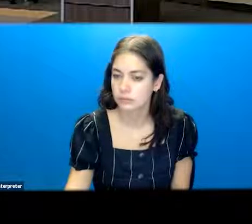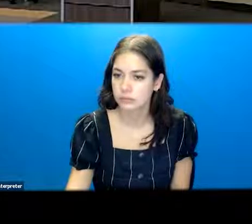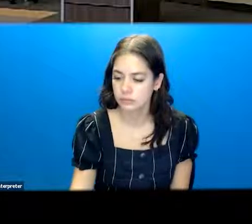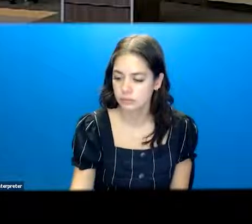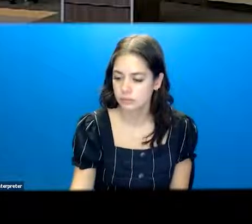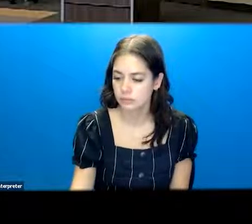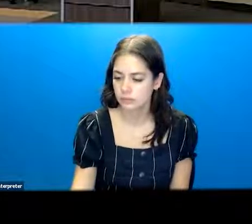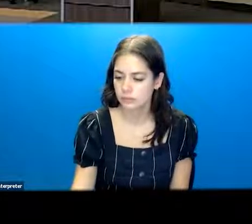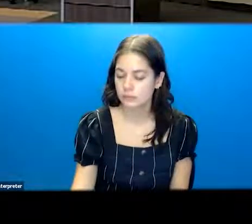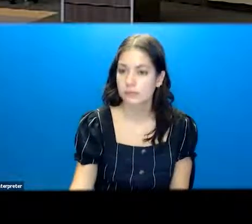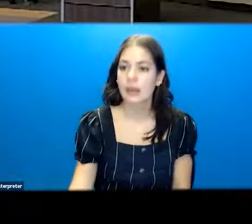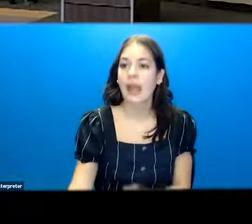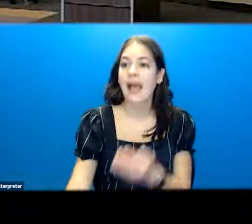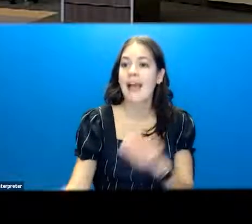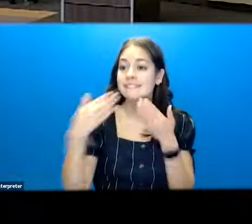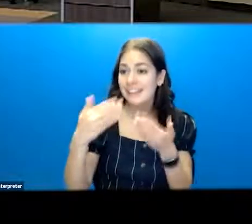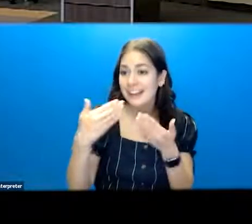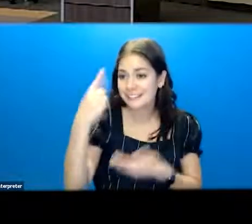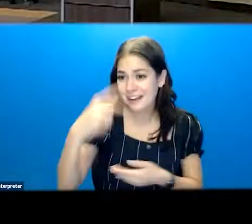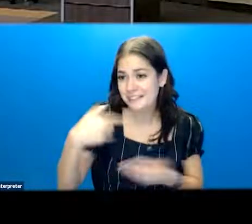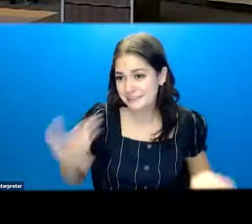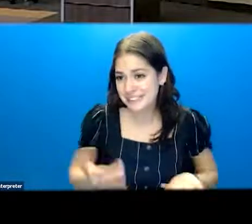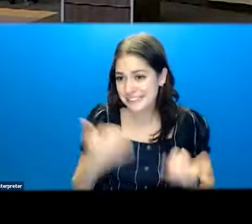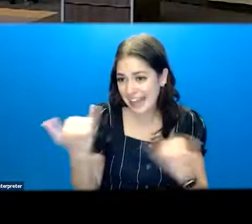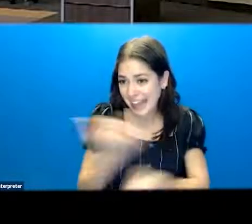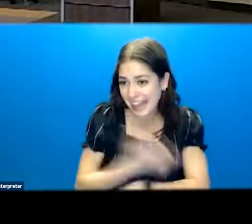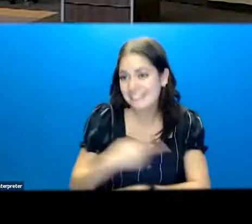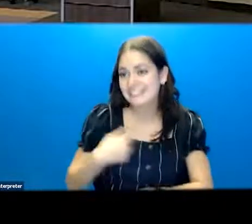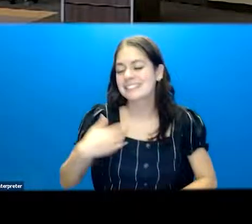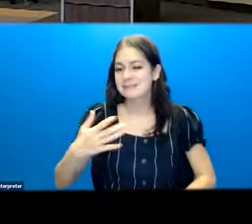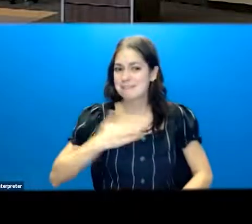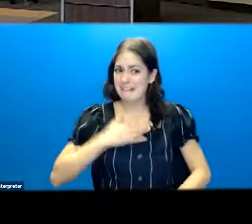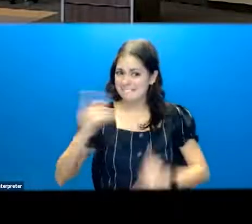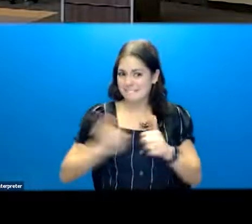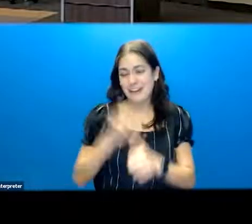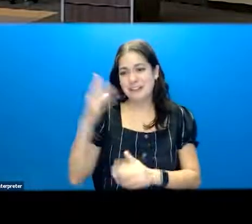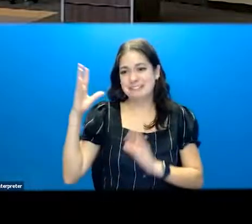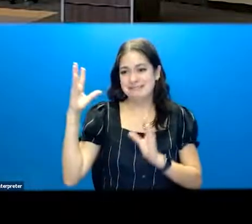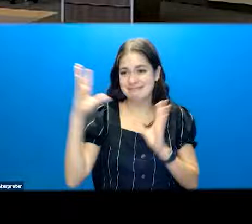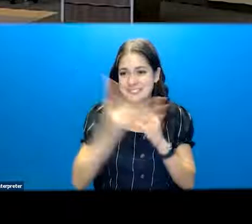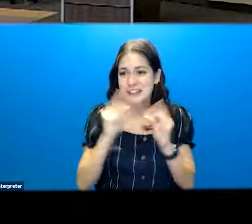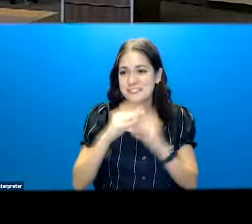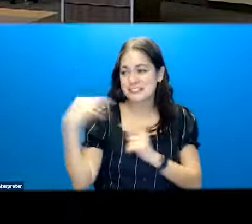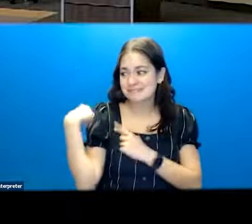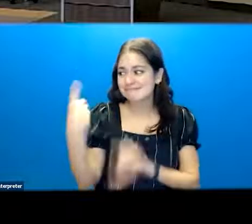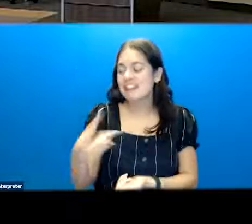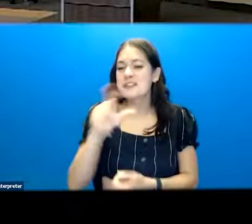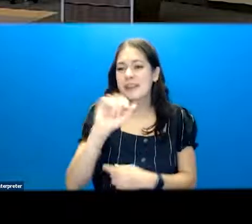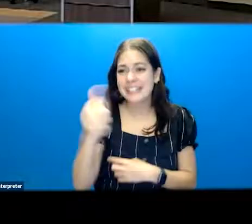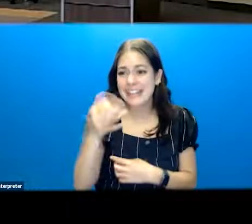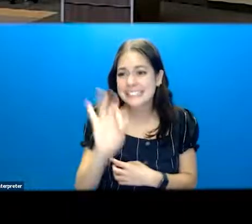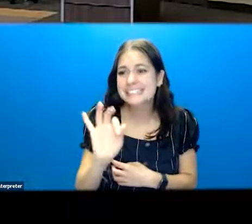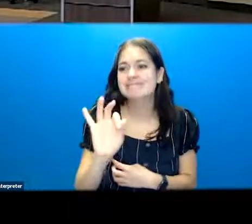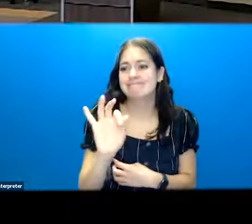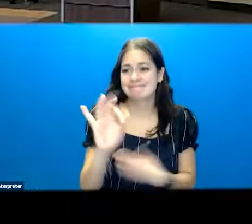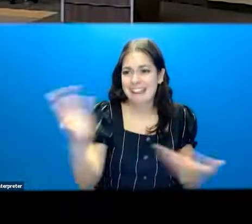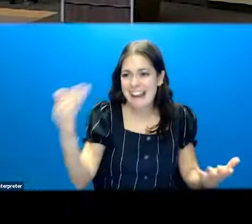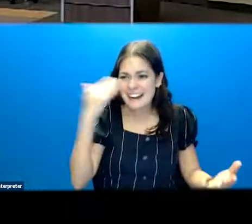Thank you for having me today. This is my first conference since 2019.